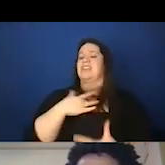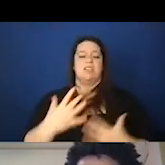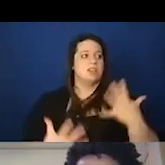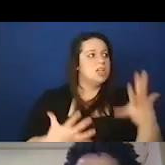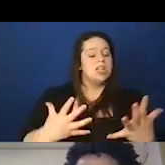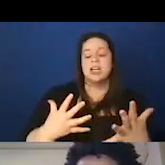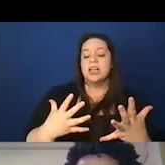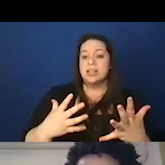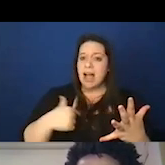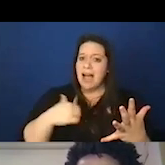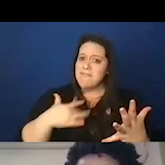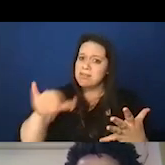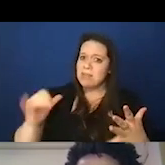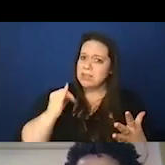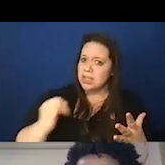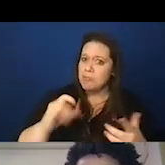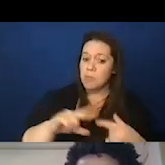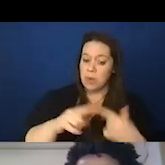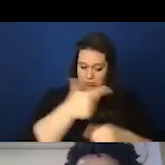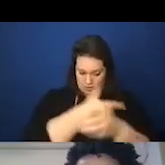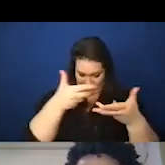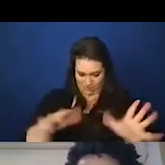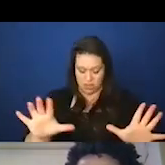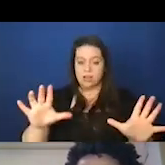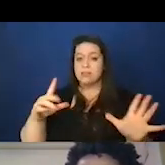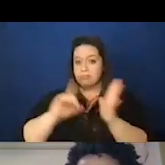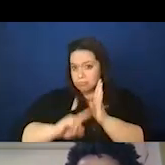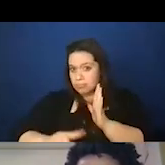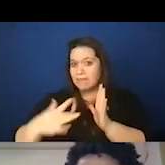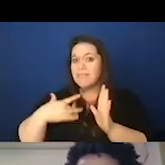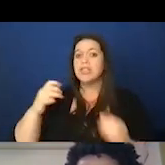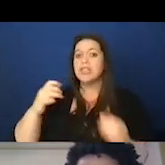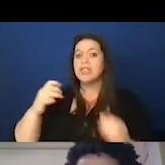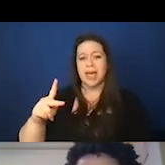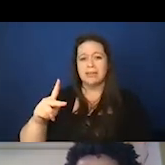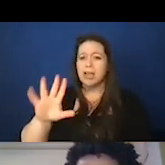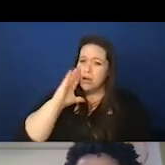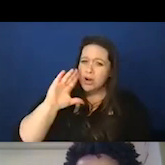okay. Or, all this information, the Tuskegee, all these things